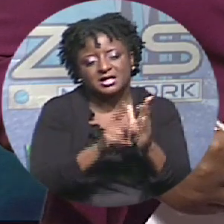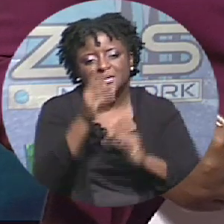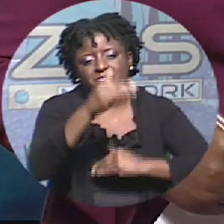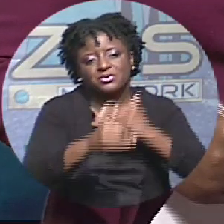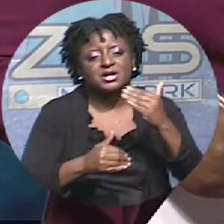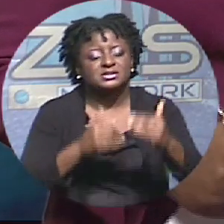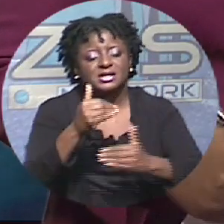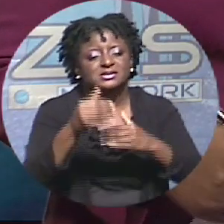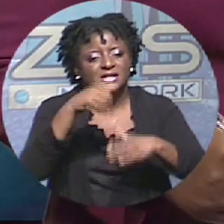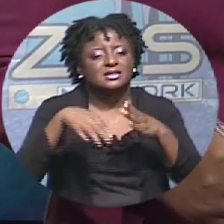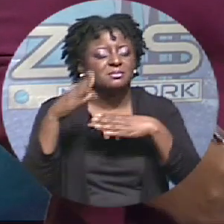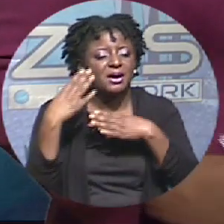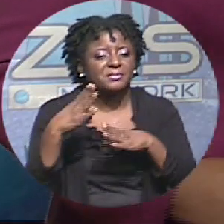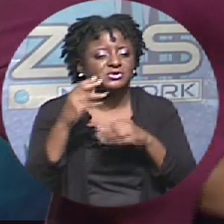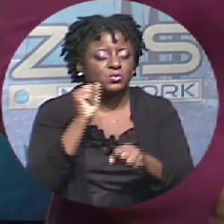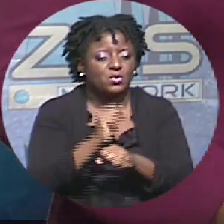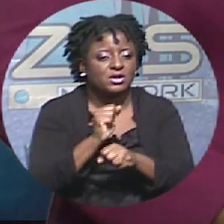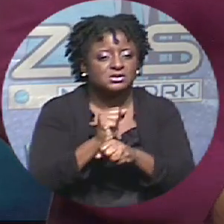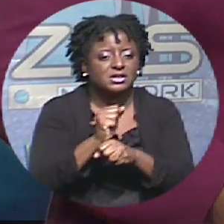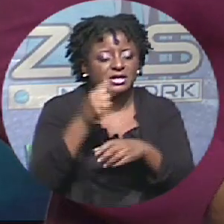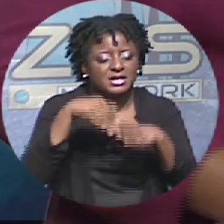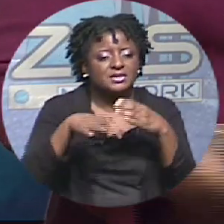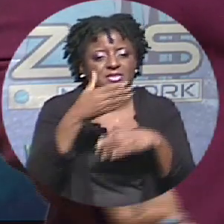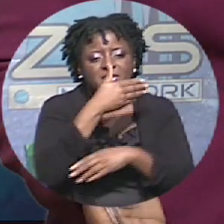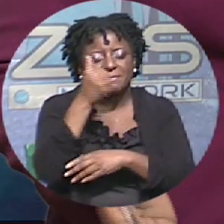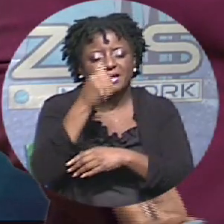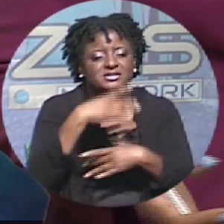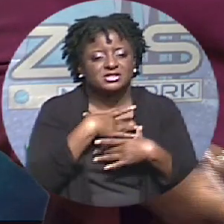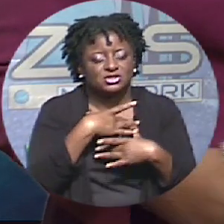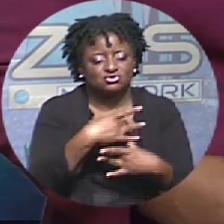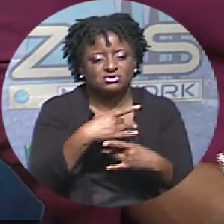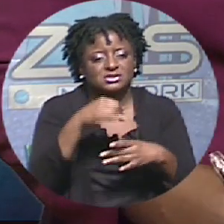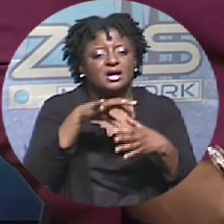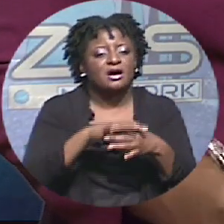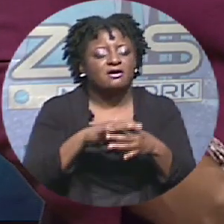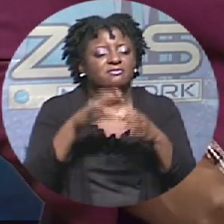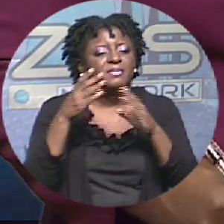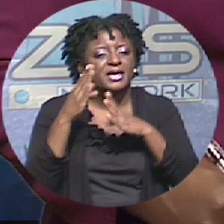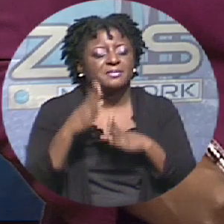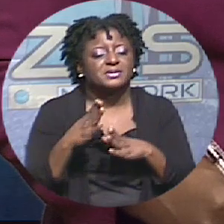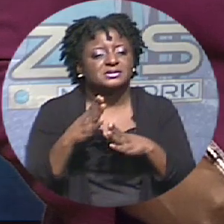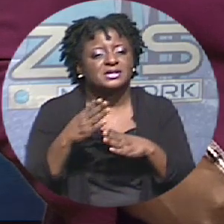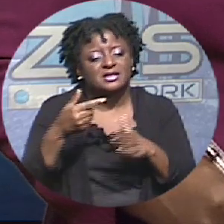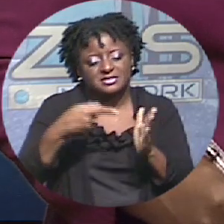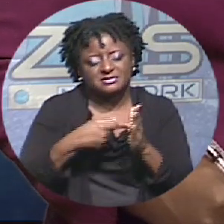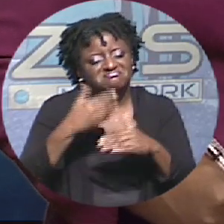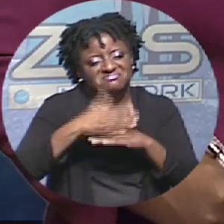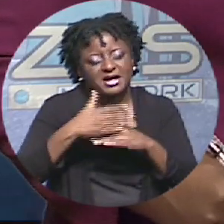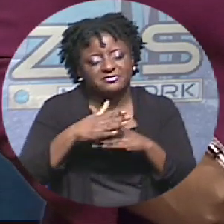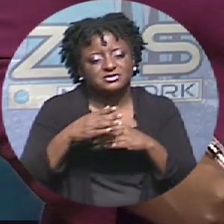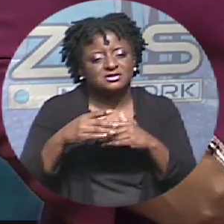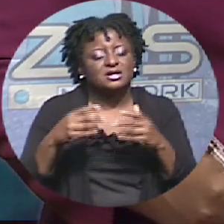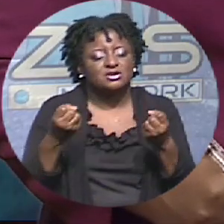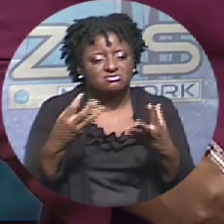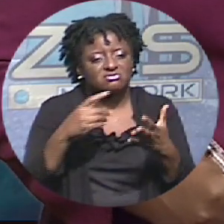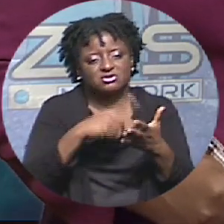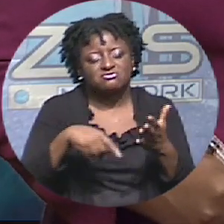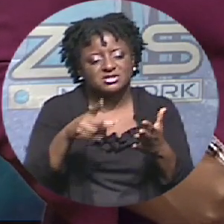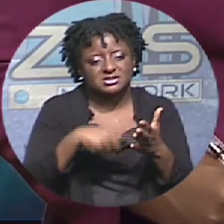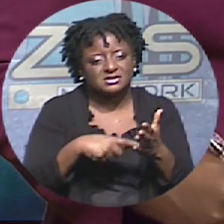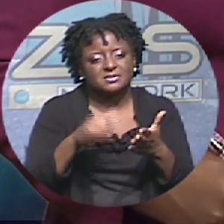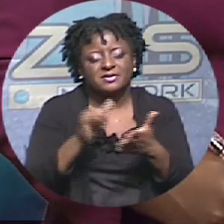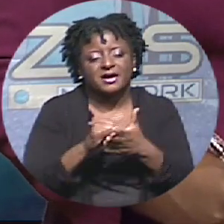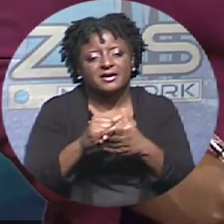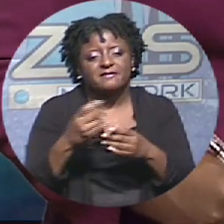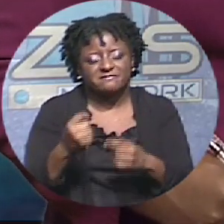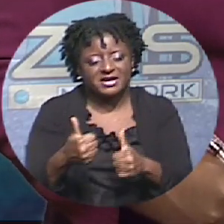best interest of Bahamians. This amid criticism from various sectors, including former Baha Mar developer Sarkis Ismailian, that a faster and better